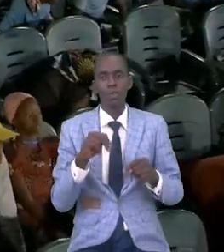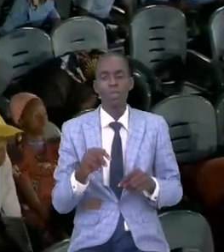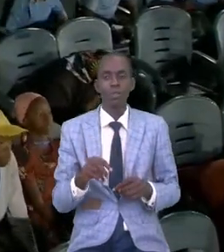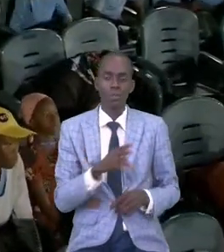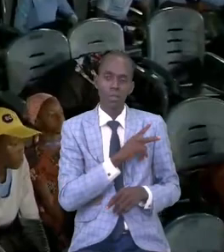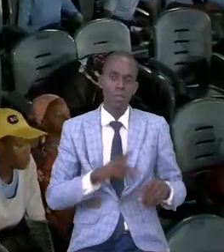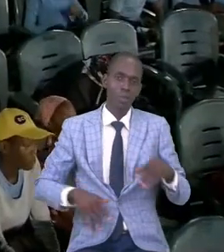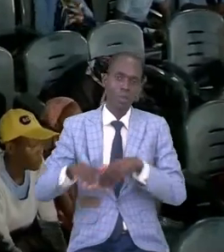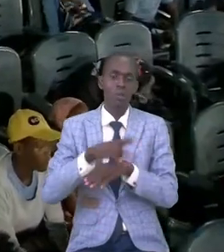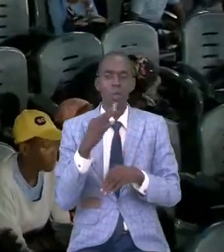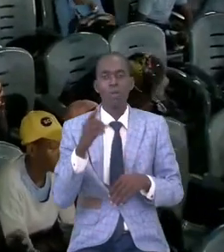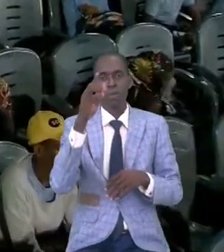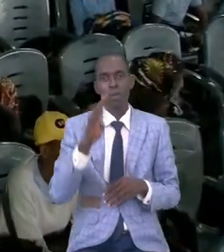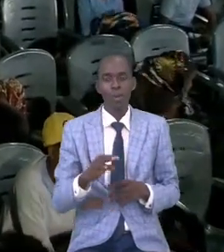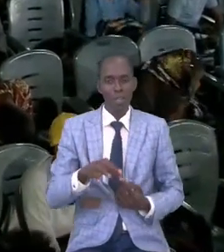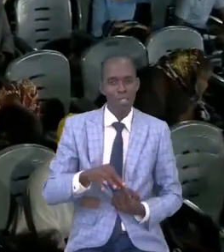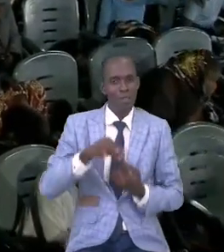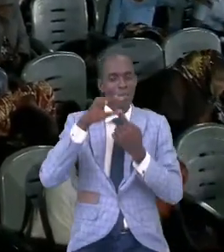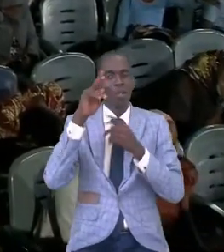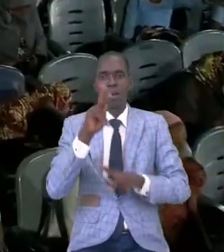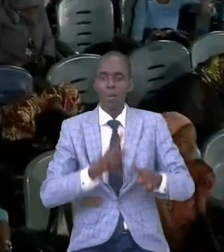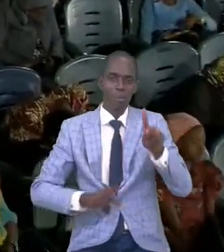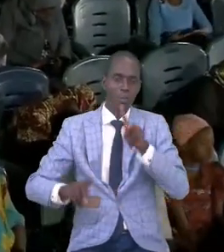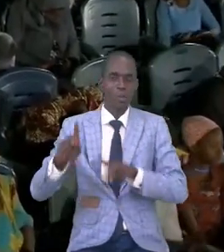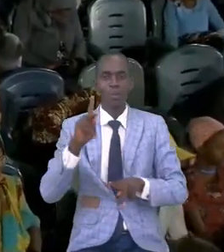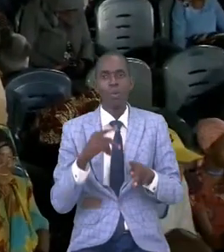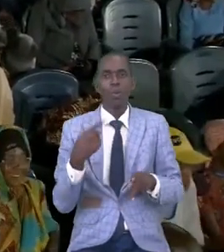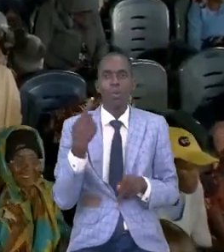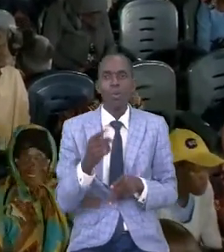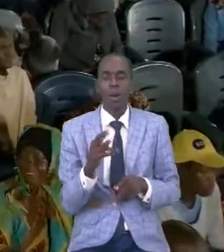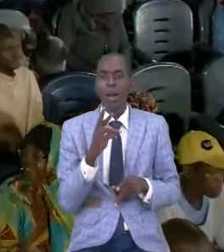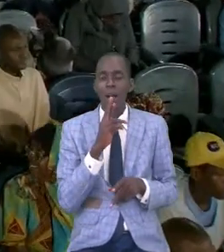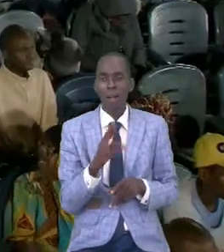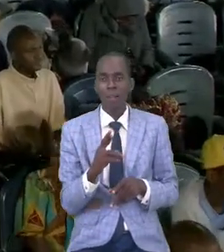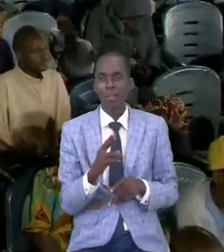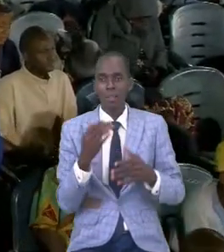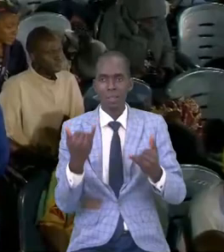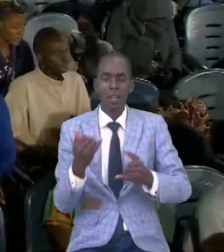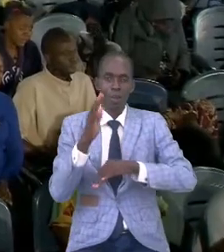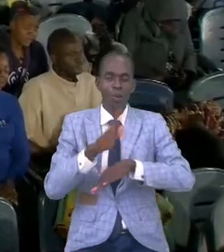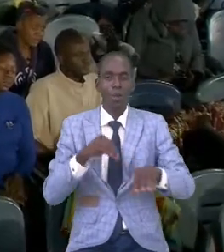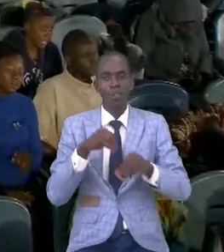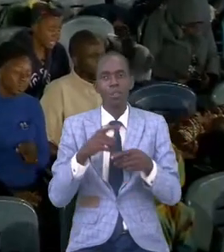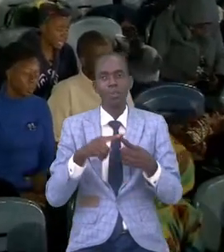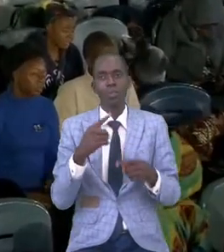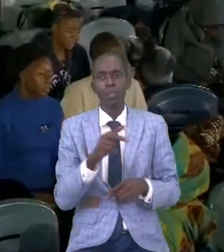people. Angels are now rejoicing because these have come into the kingdom of